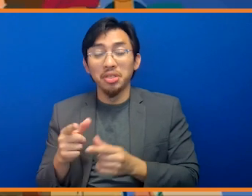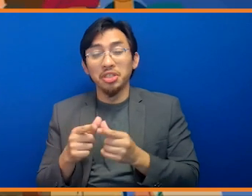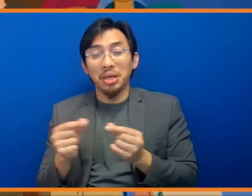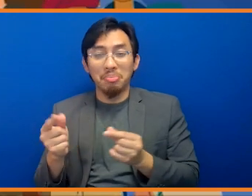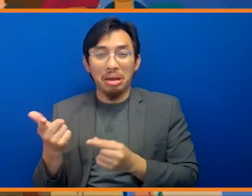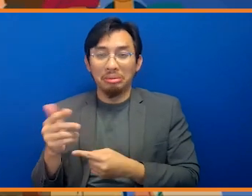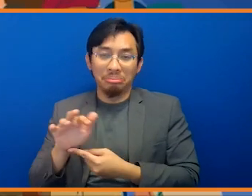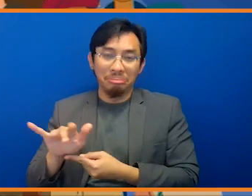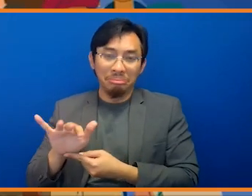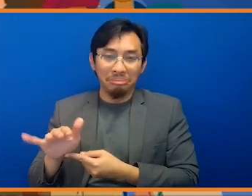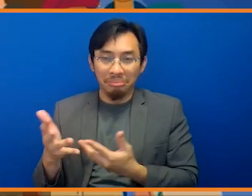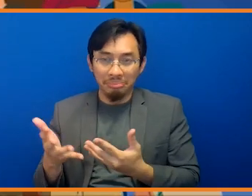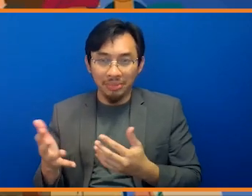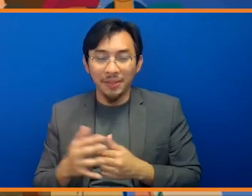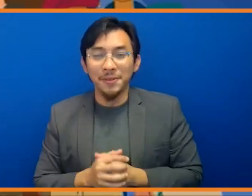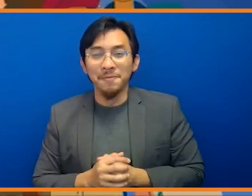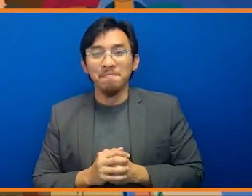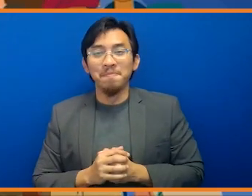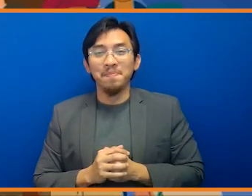o Kakeru.